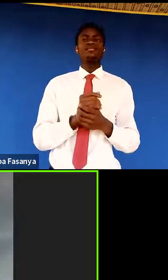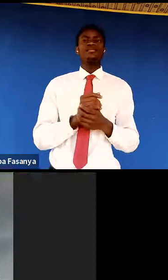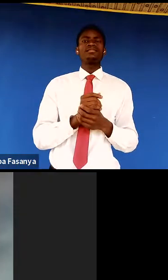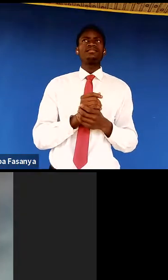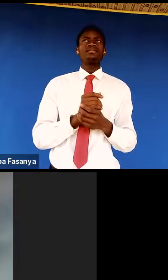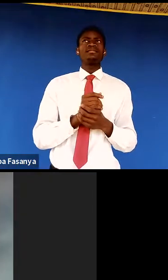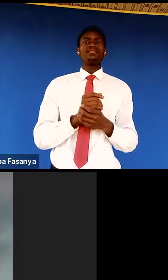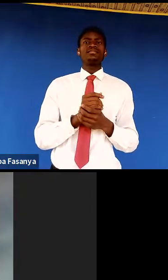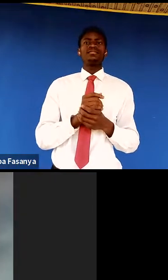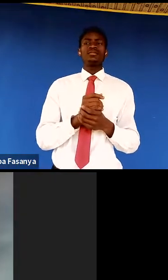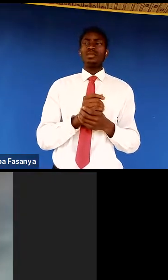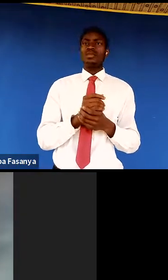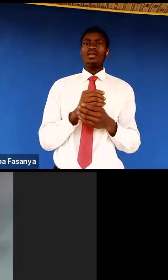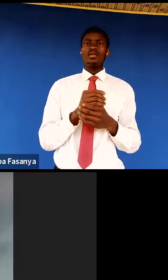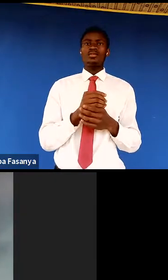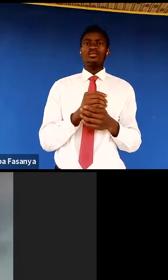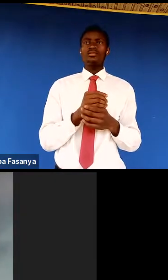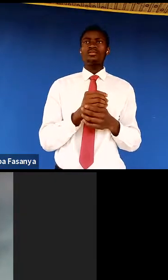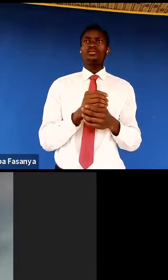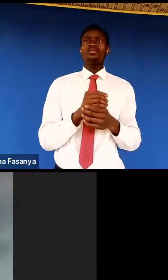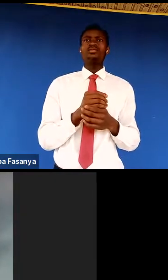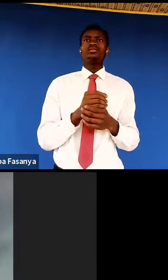Okay. So go ahead. You were saying.